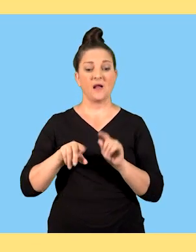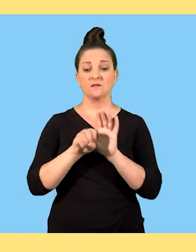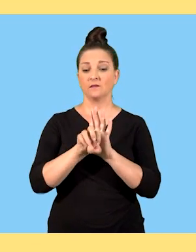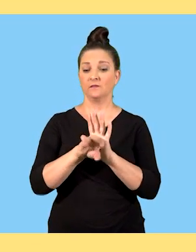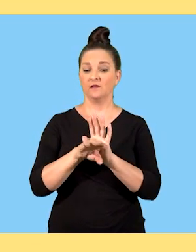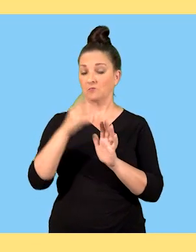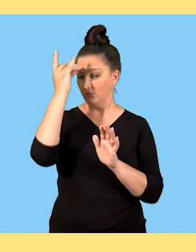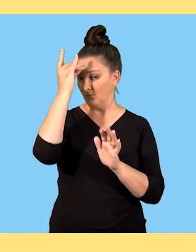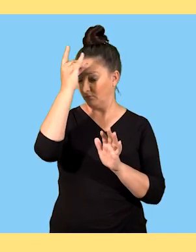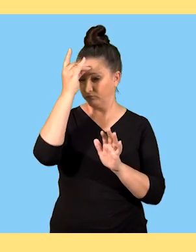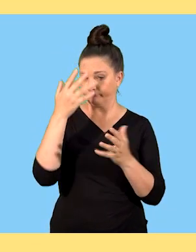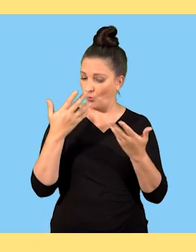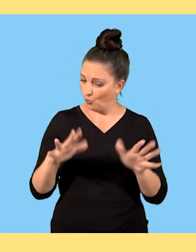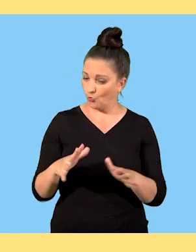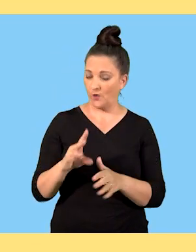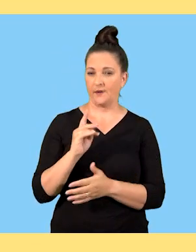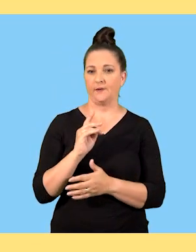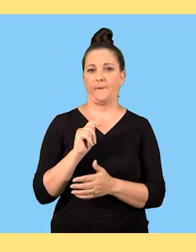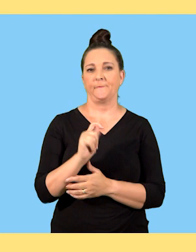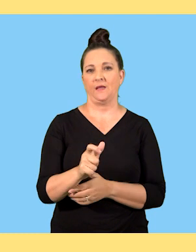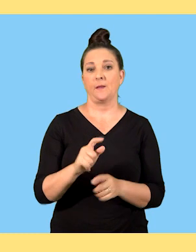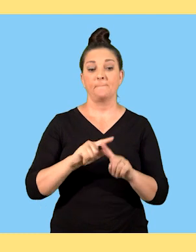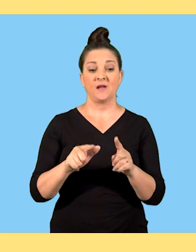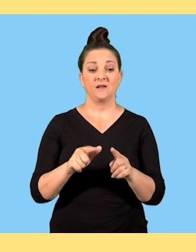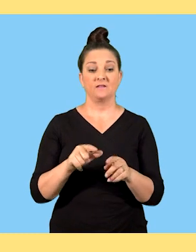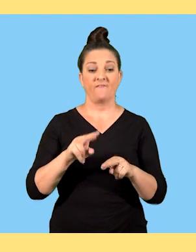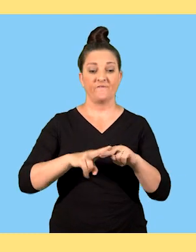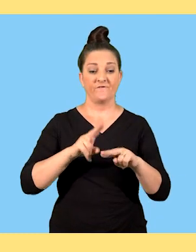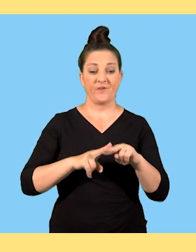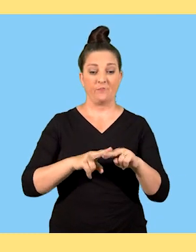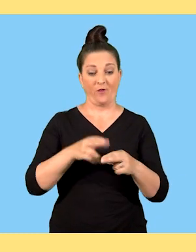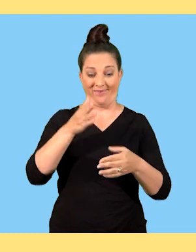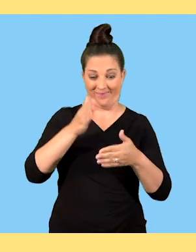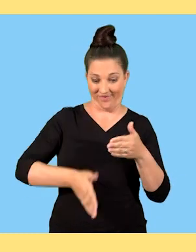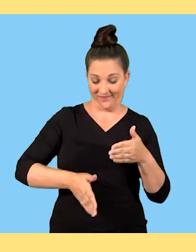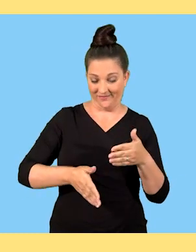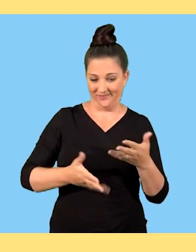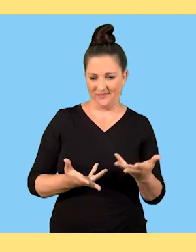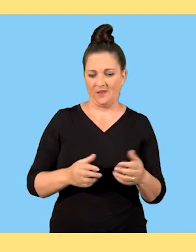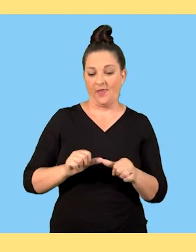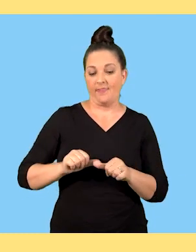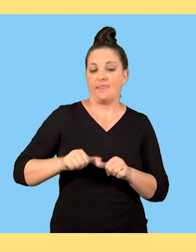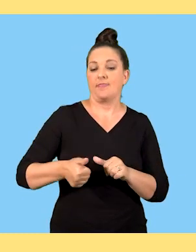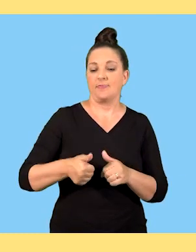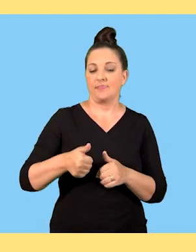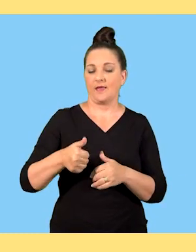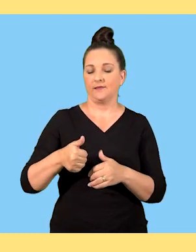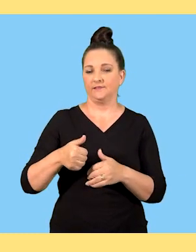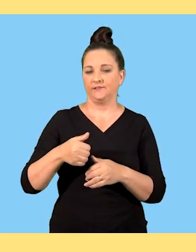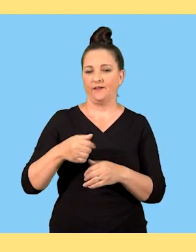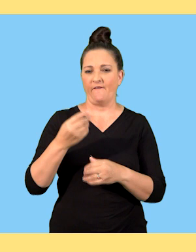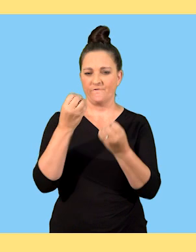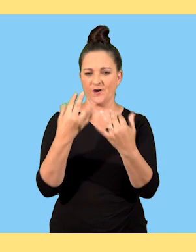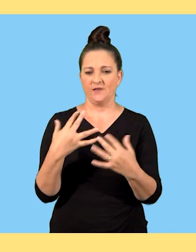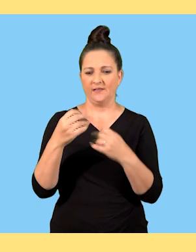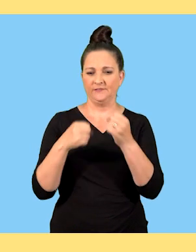have paid advertising for the month of March. Our financial year ends in February. So we've paid an expense for the next